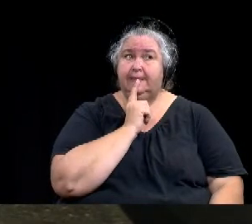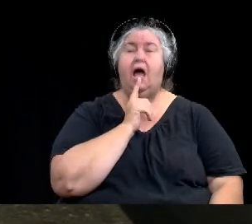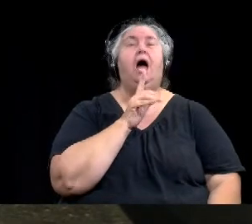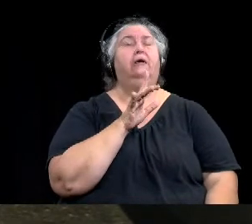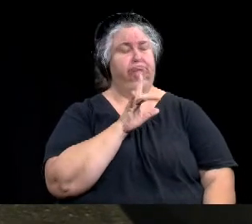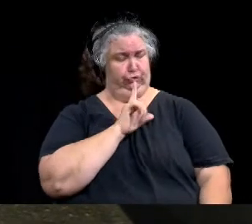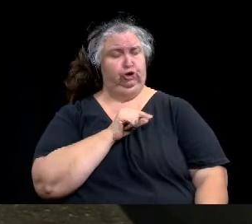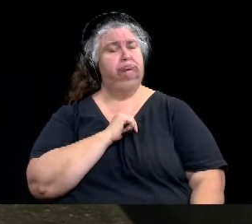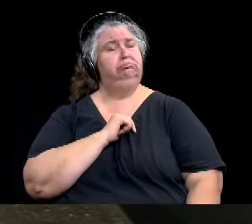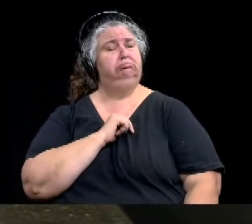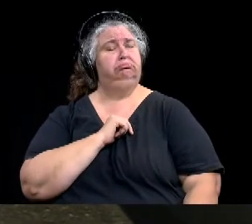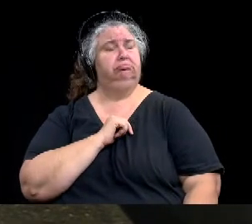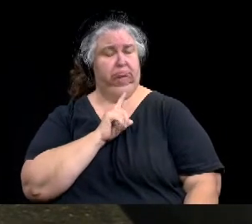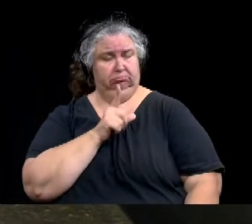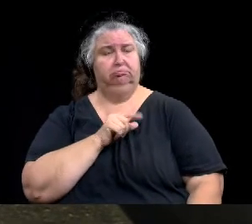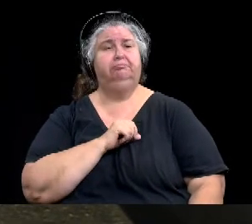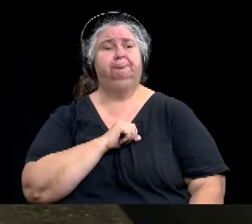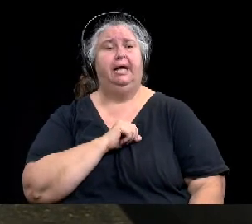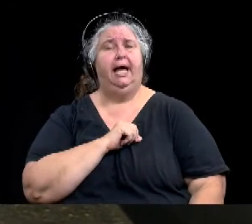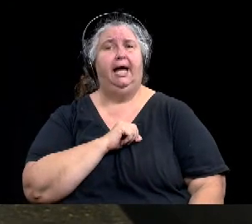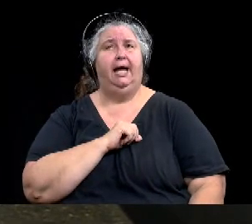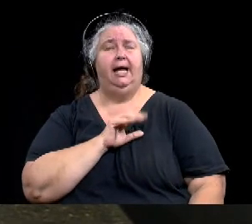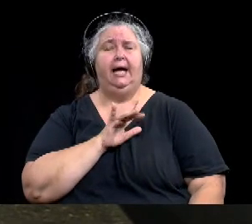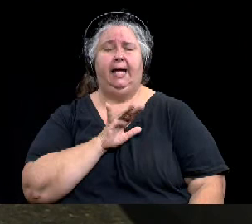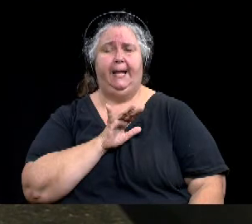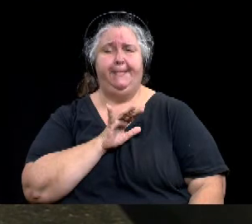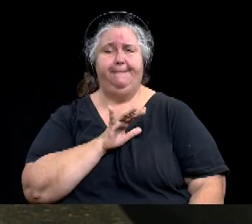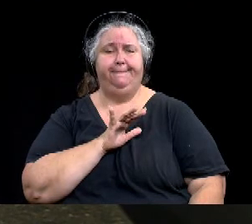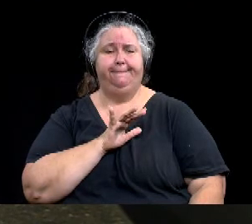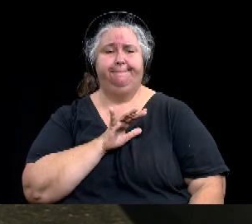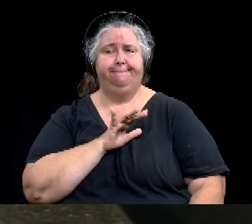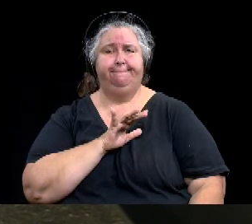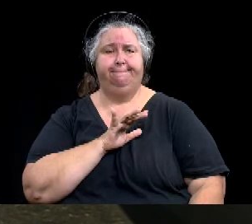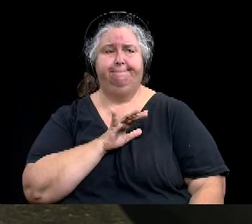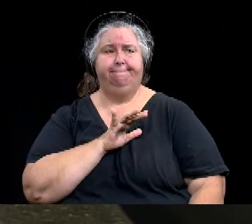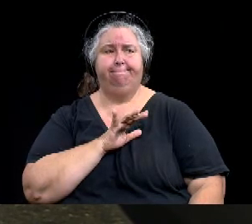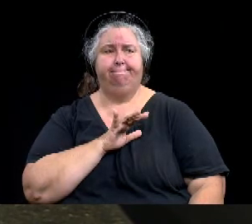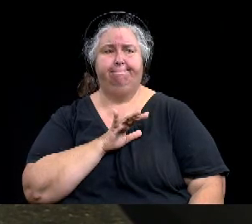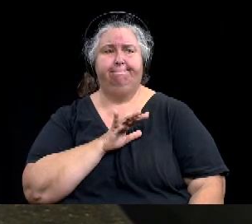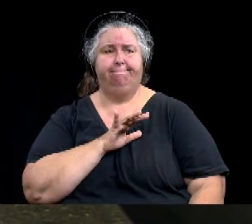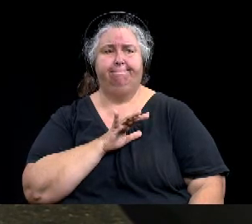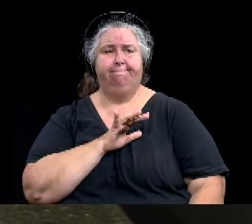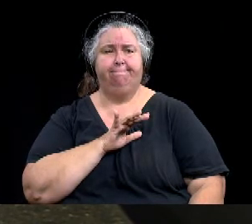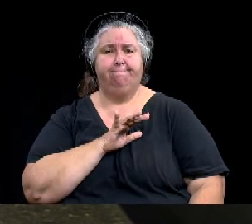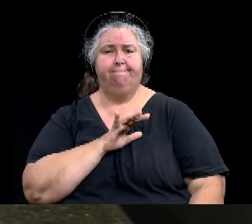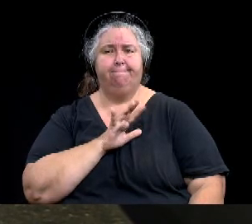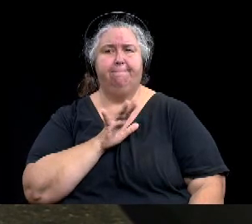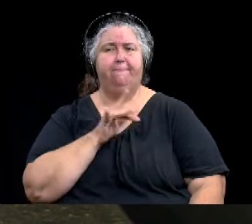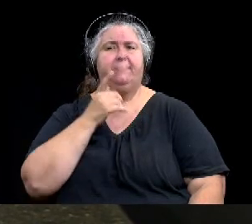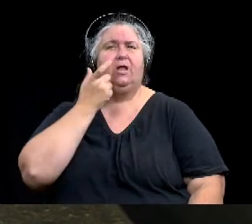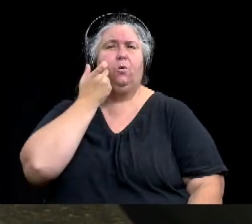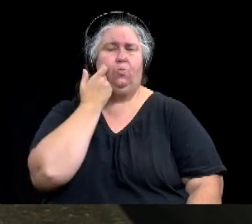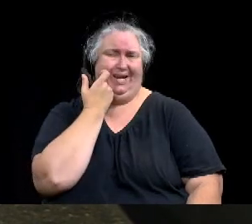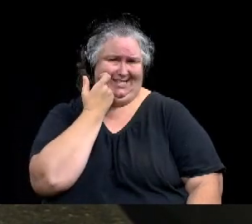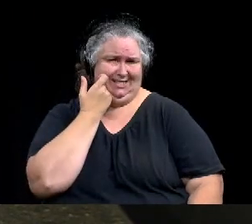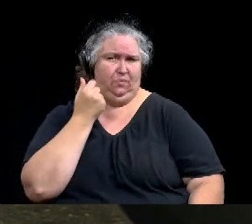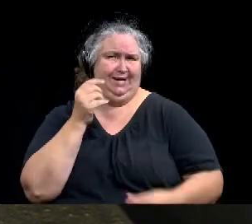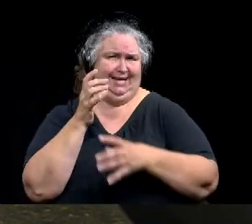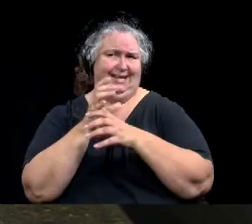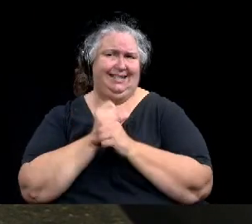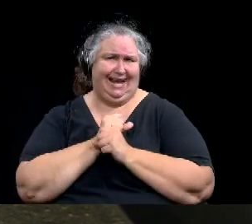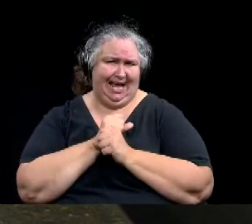Sure. There's been a few instances lately where we've gotten batches of